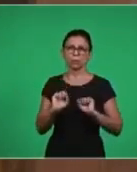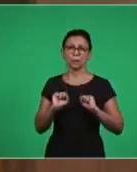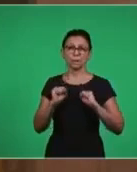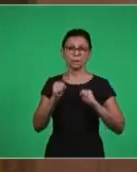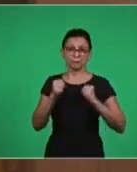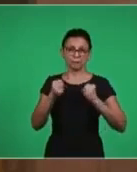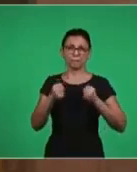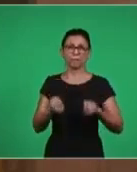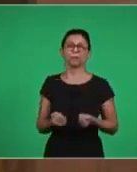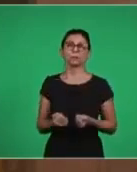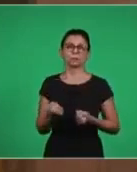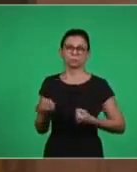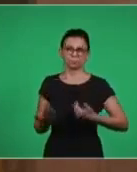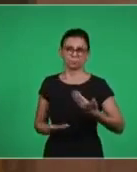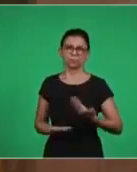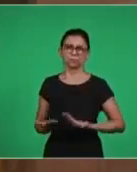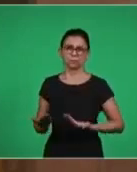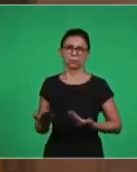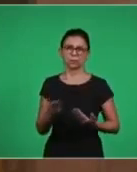for the